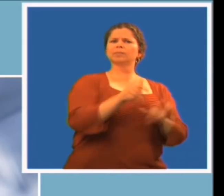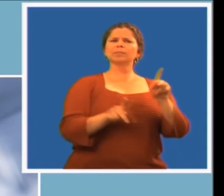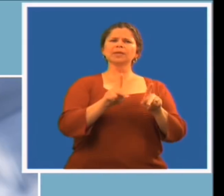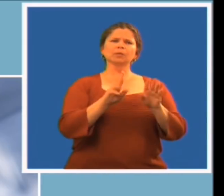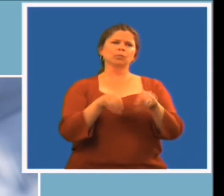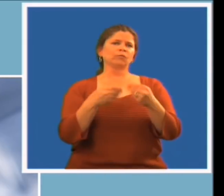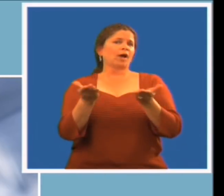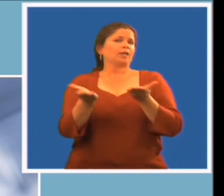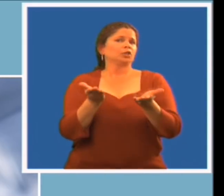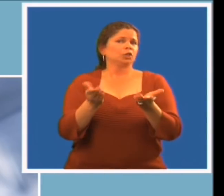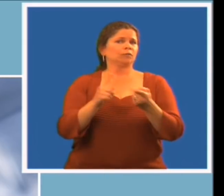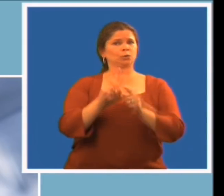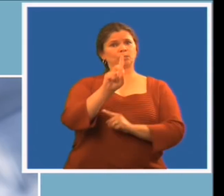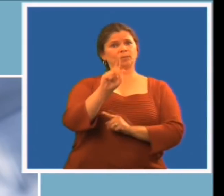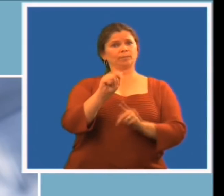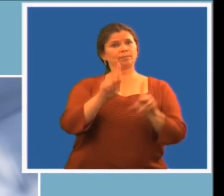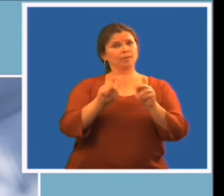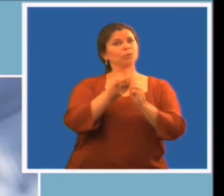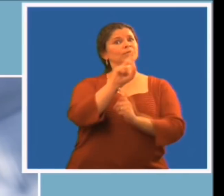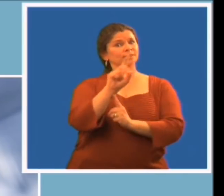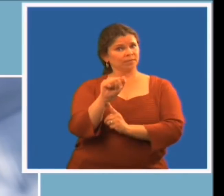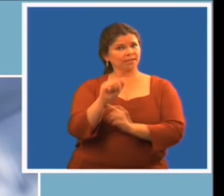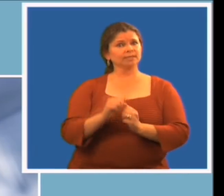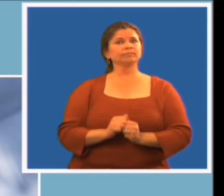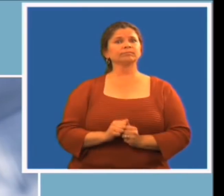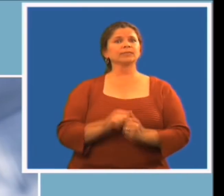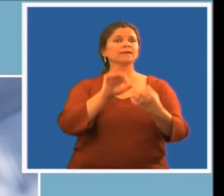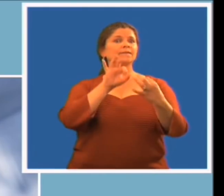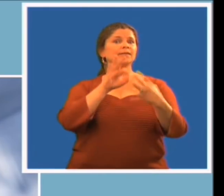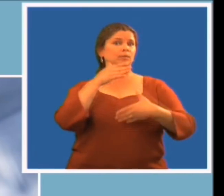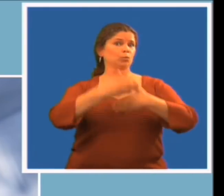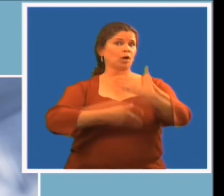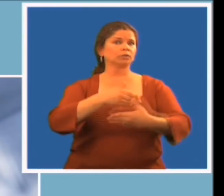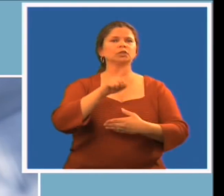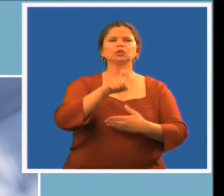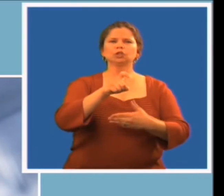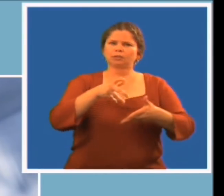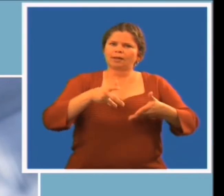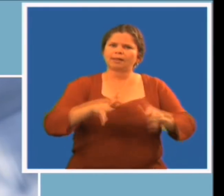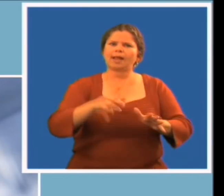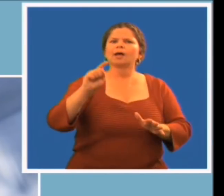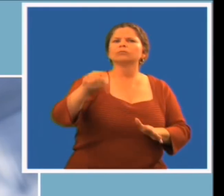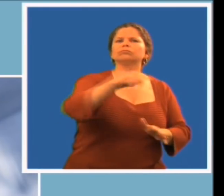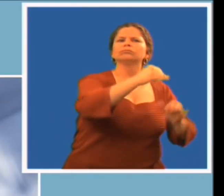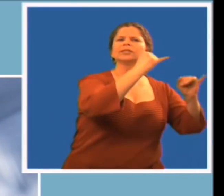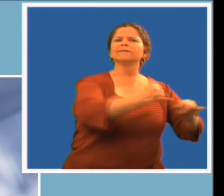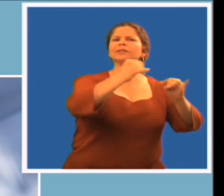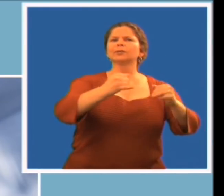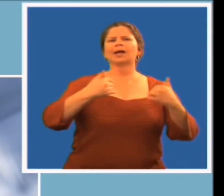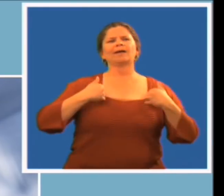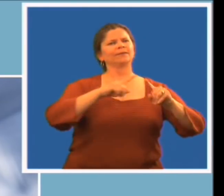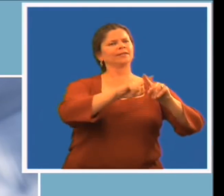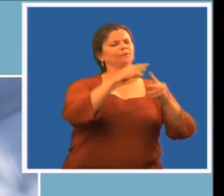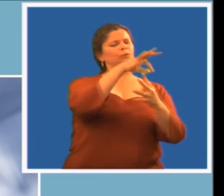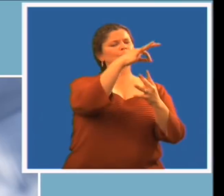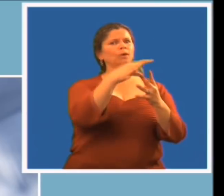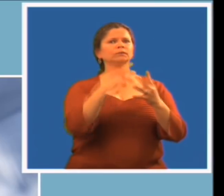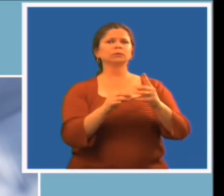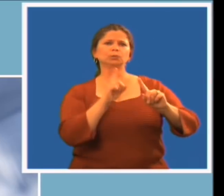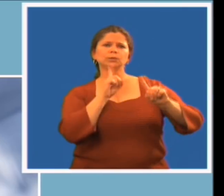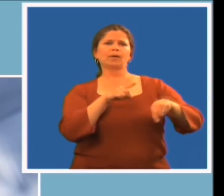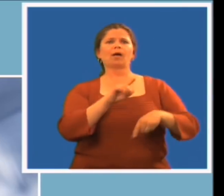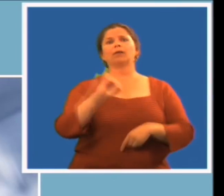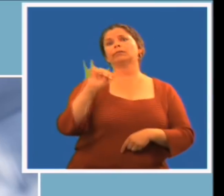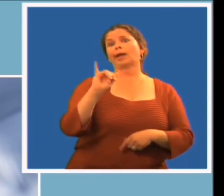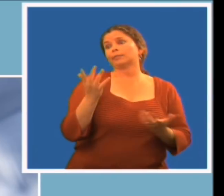they provide services to people with disabilities. The feedback process should allow individuals choice in the